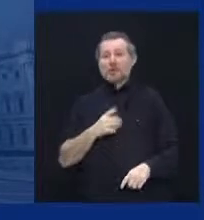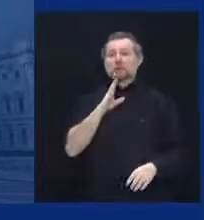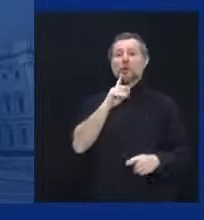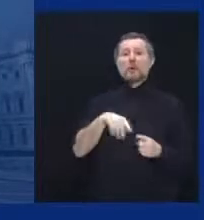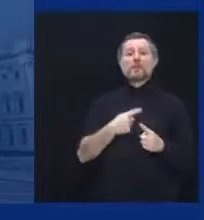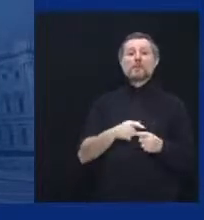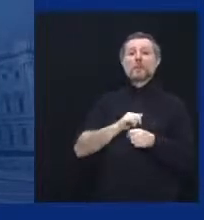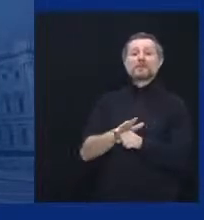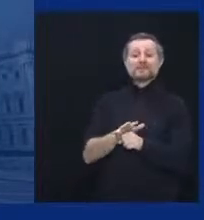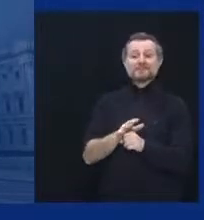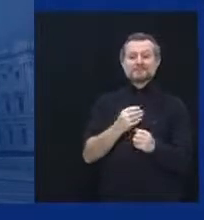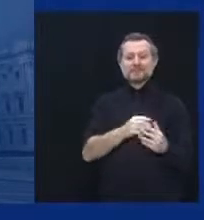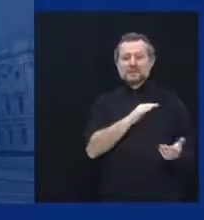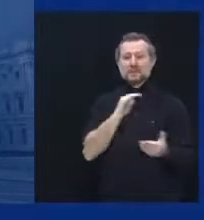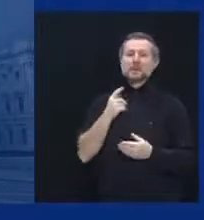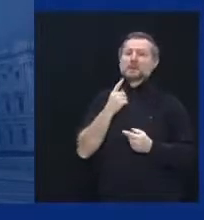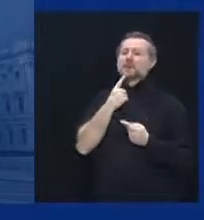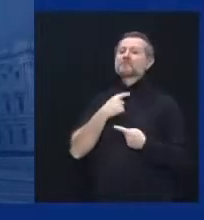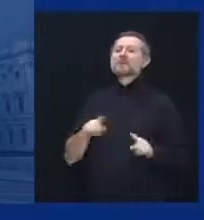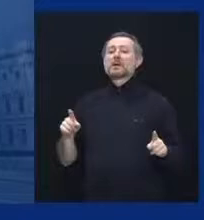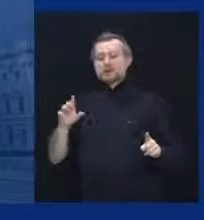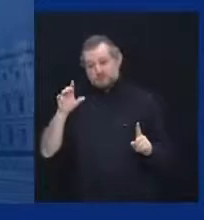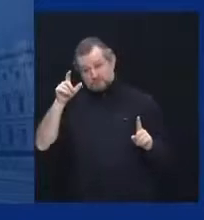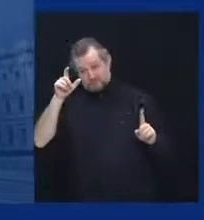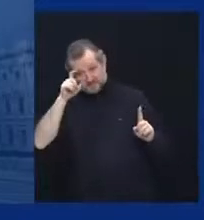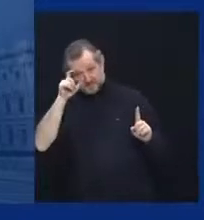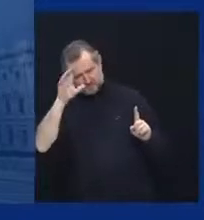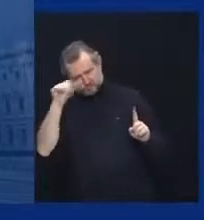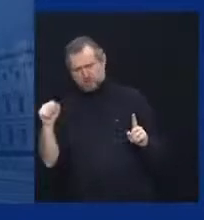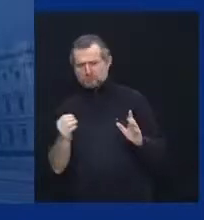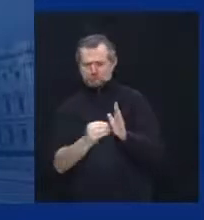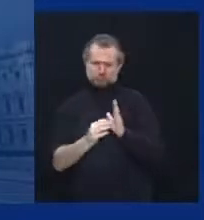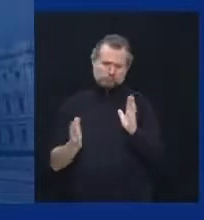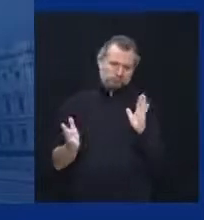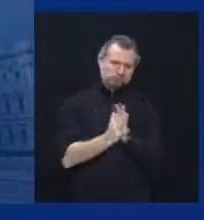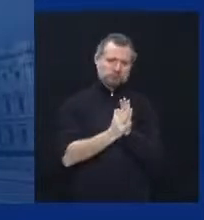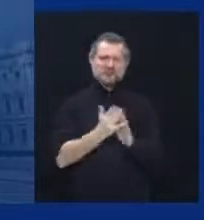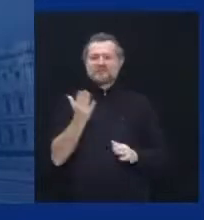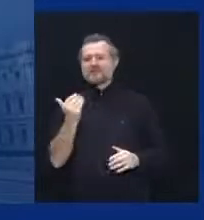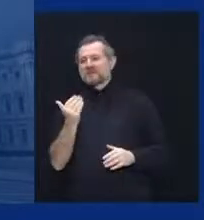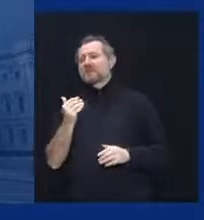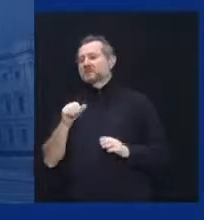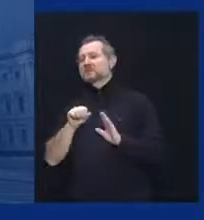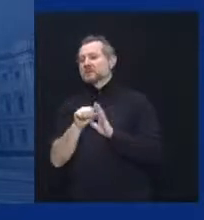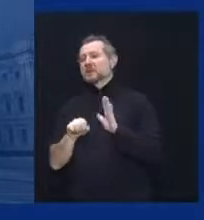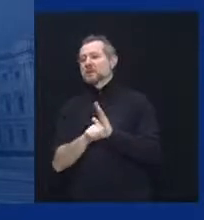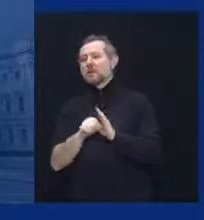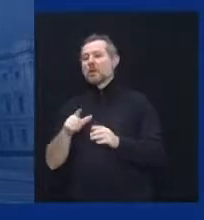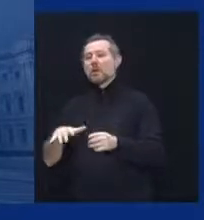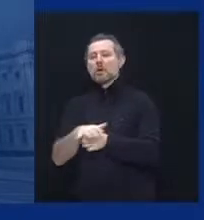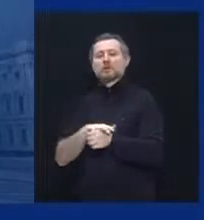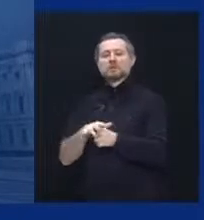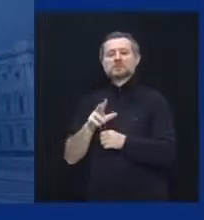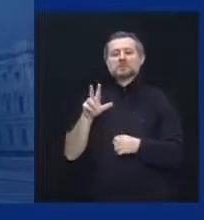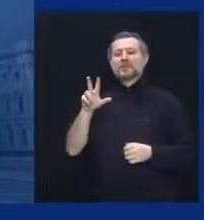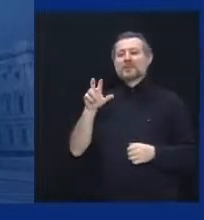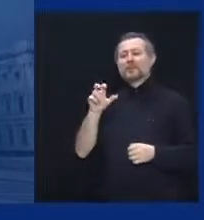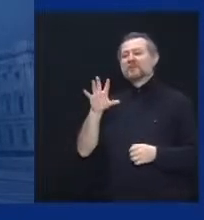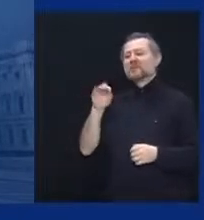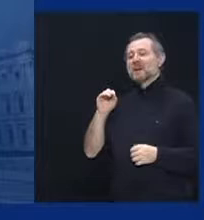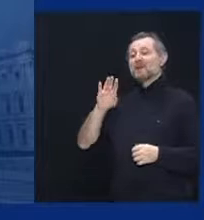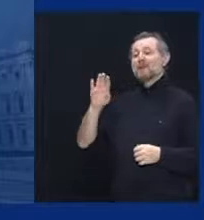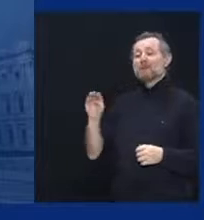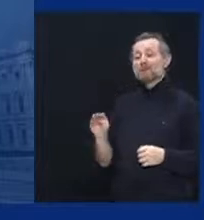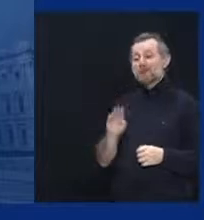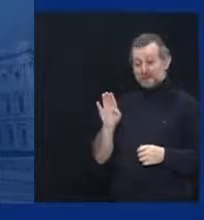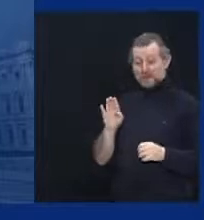finally, President Biden, thank you, put in state and local financing, $350 million. The governors, Democrat and Republican,